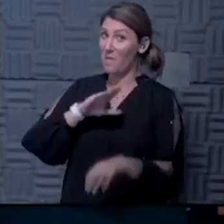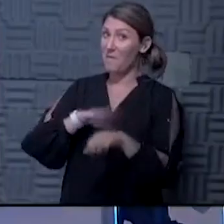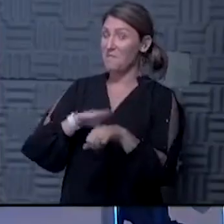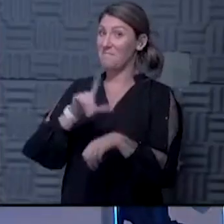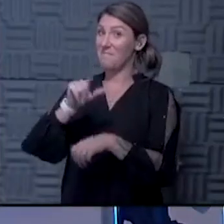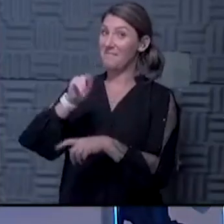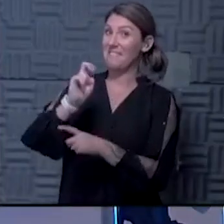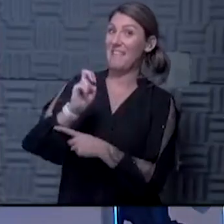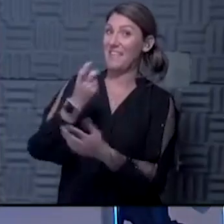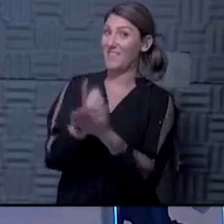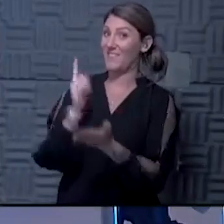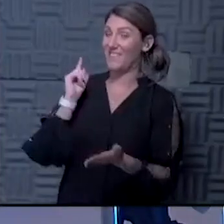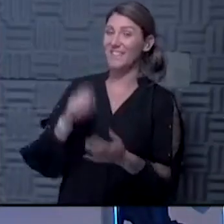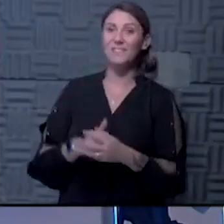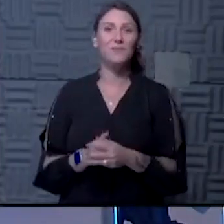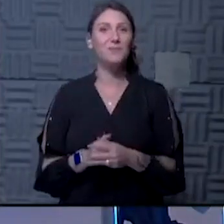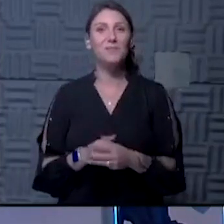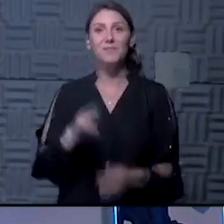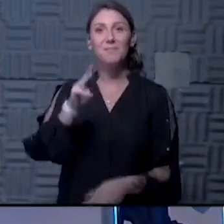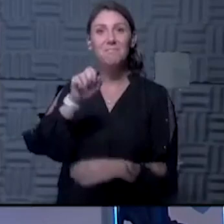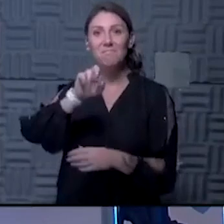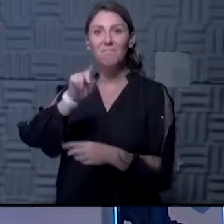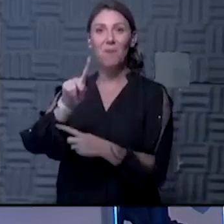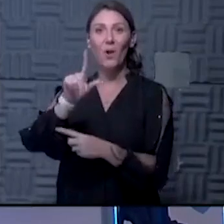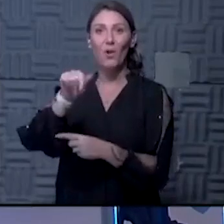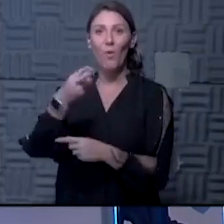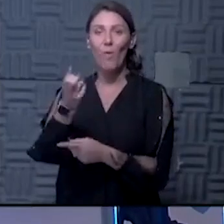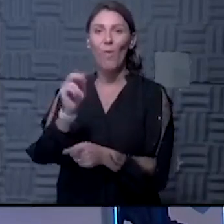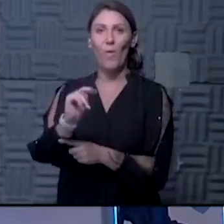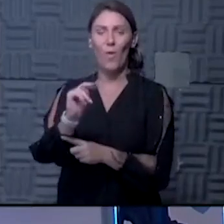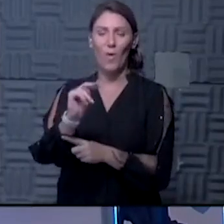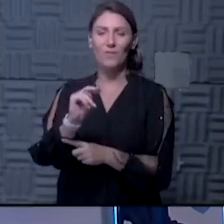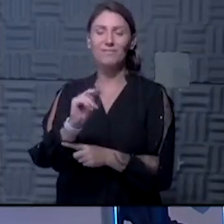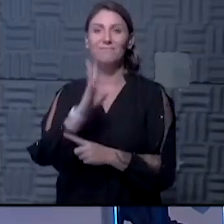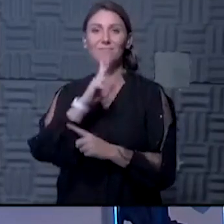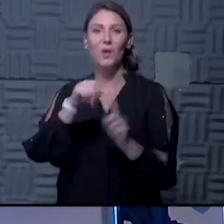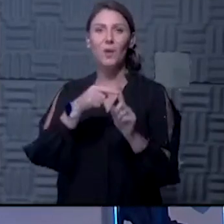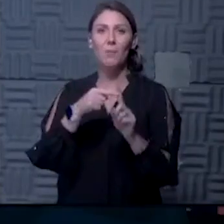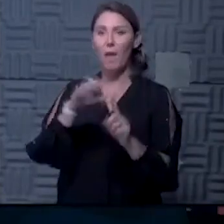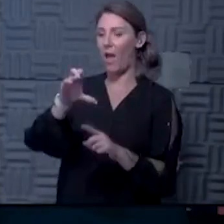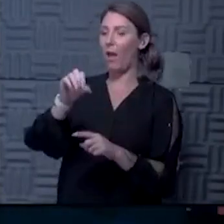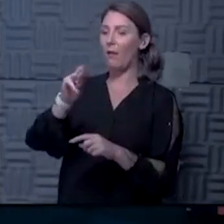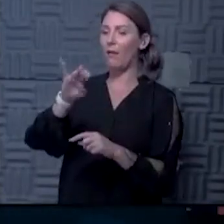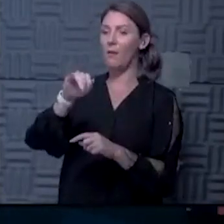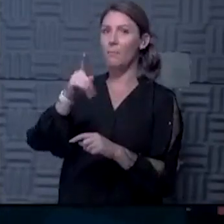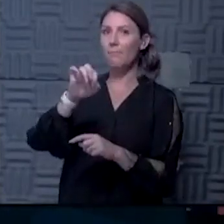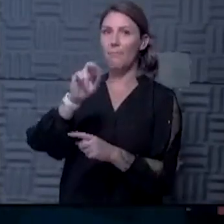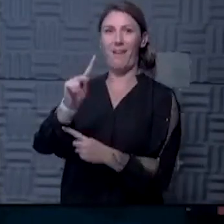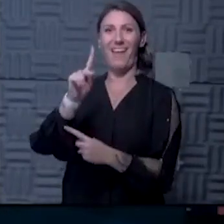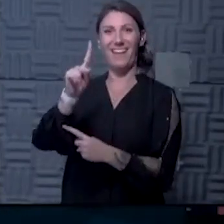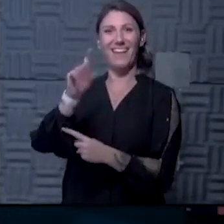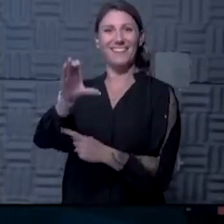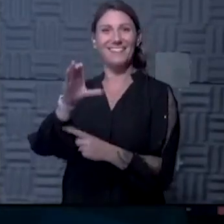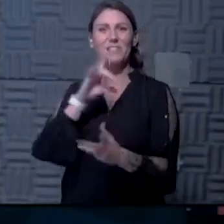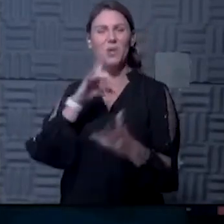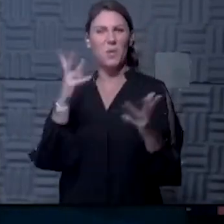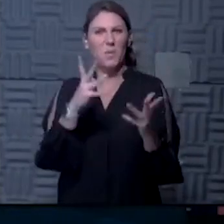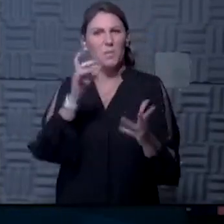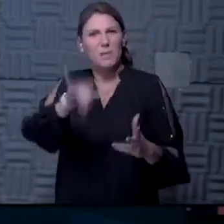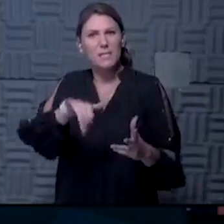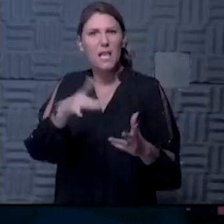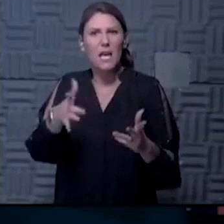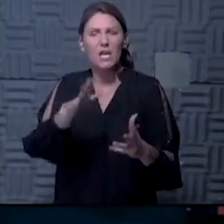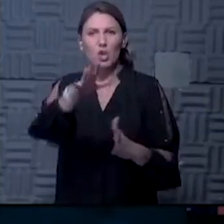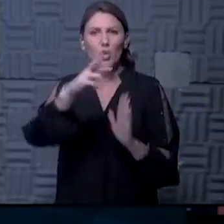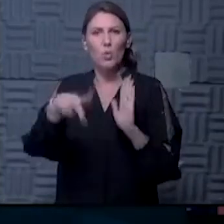the air last week. So, Mark Logan, can we talk a little bit about Comeback KC? Tell us a little bit about how or what Comeback KC does